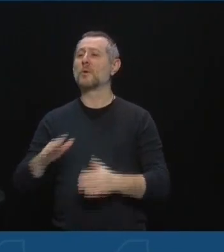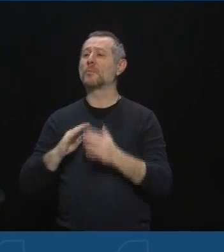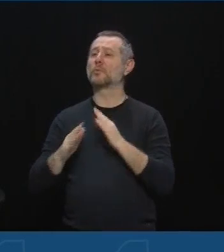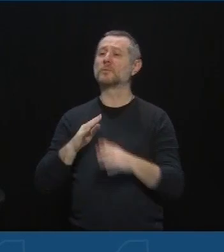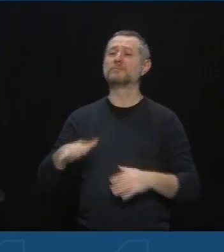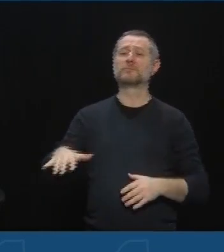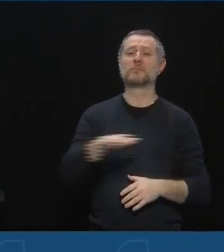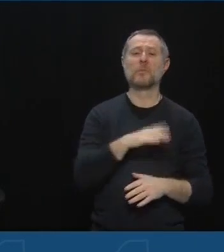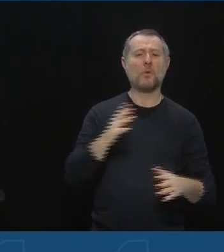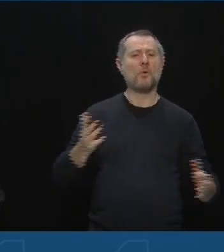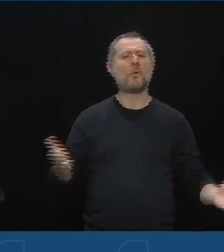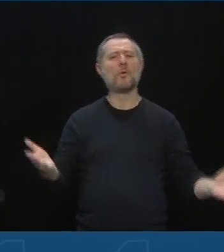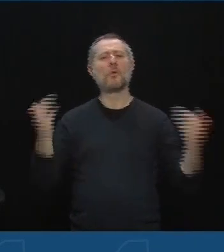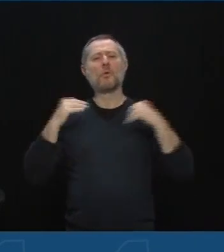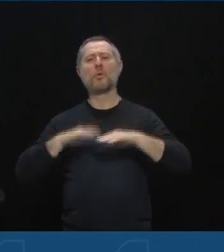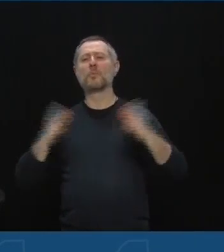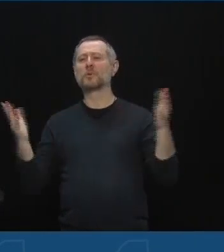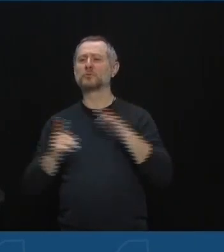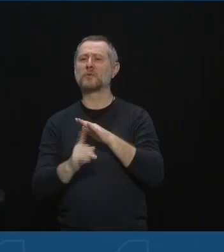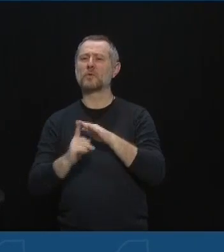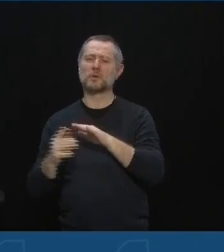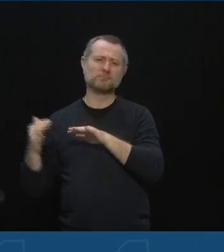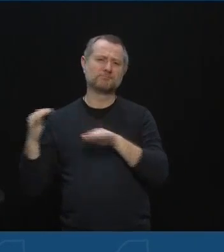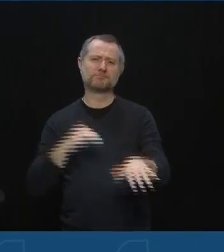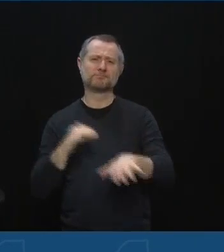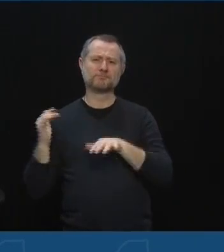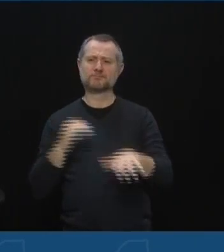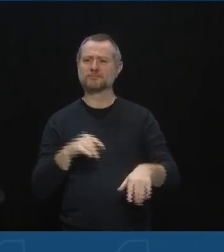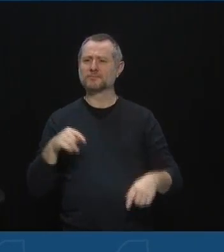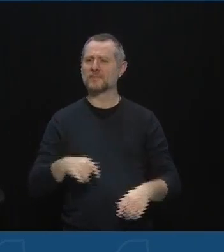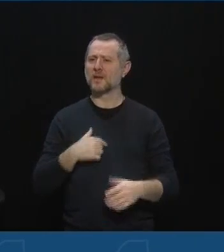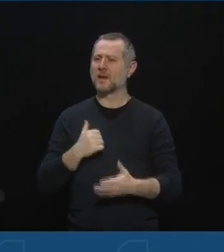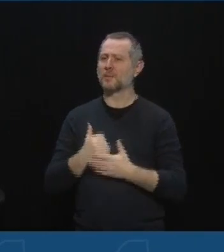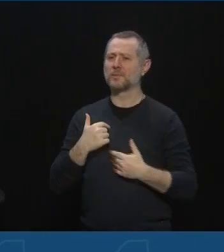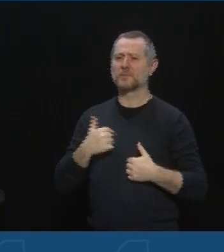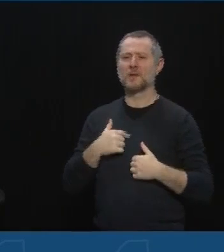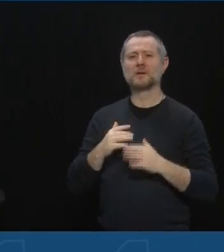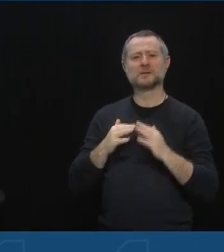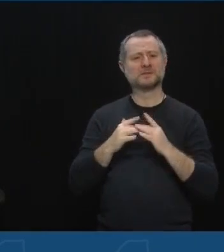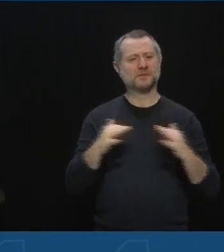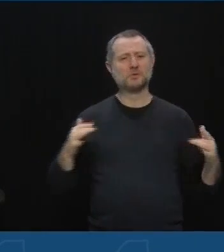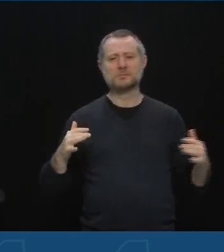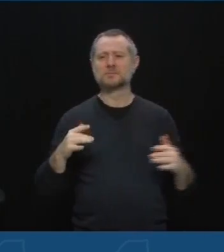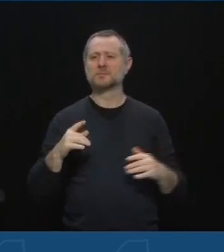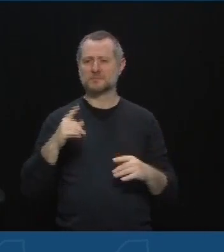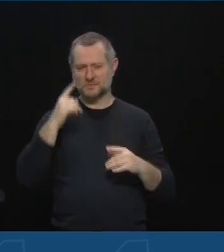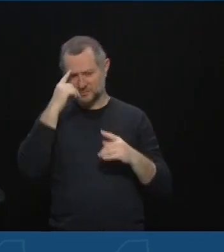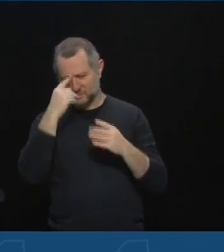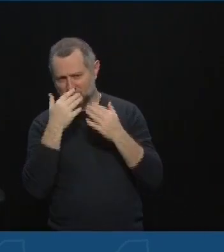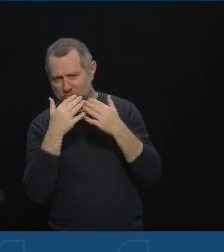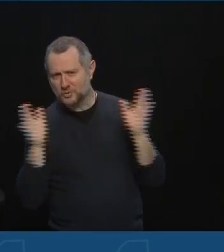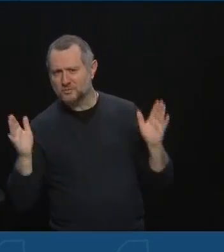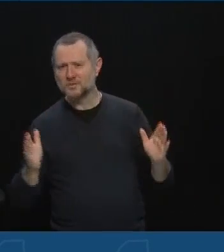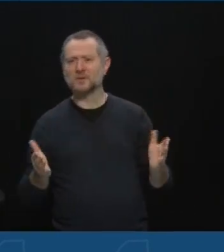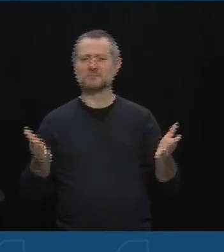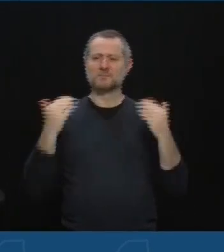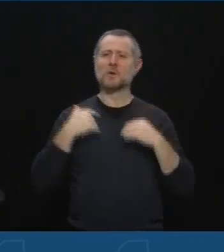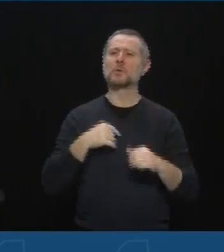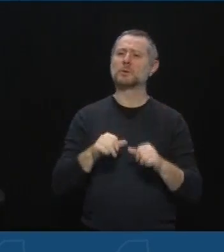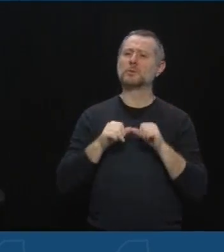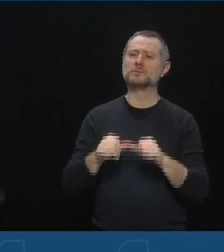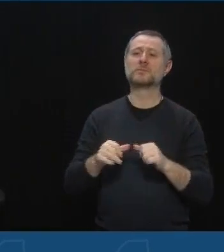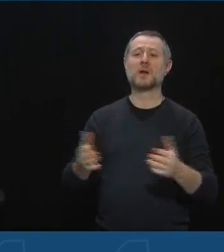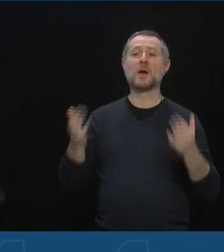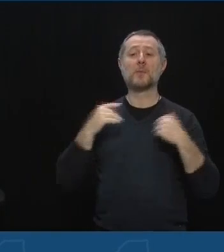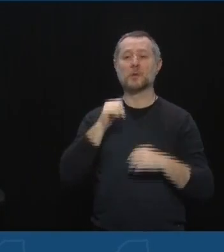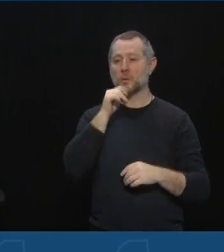to refugees has really set us on a path forward of diversity and welcomeness, and that is why we're going to continue welcoming not just the people from